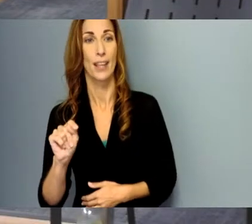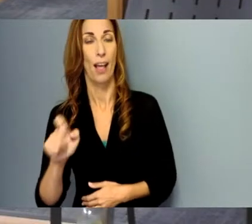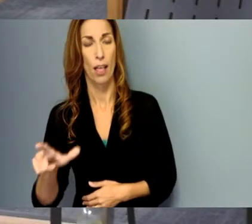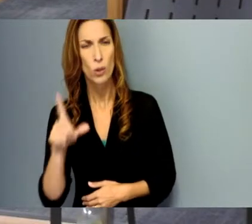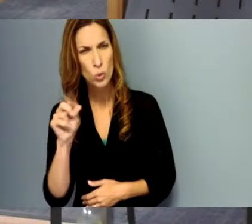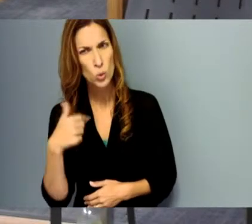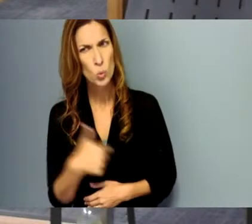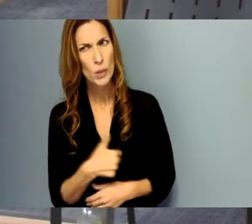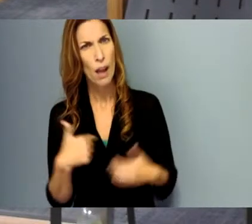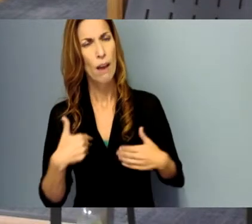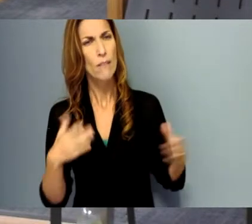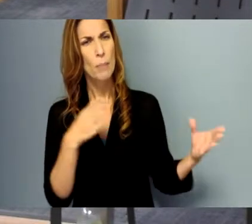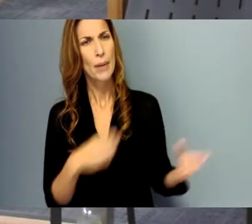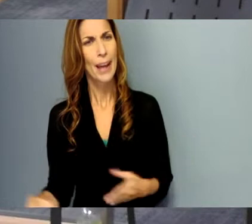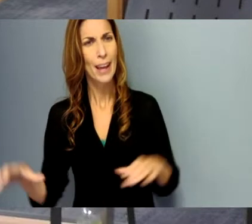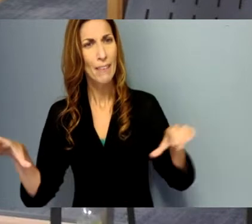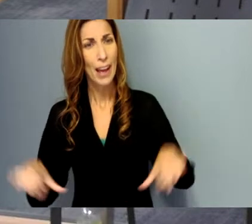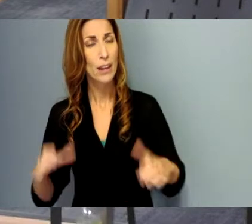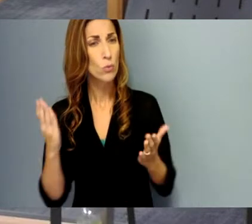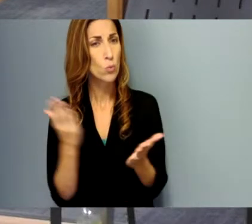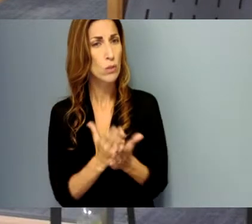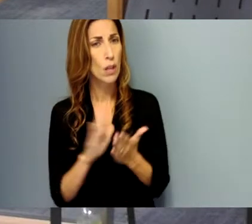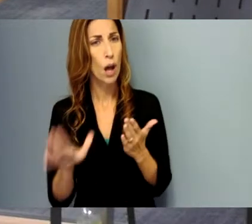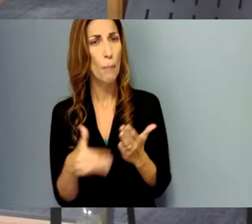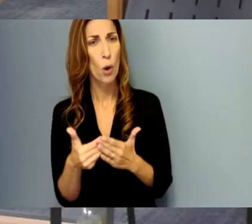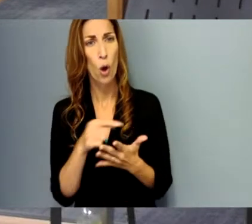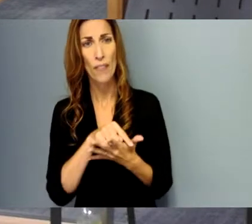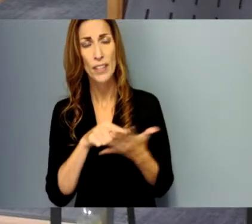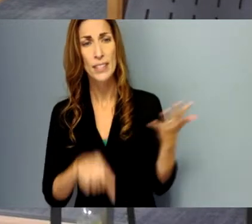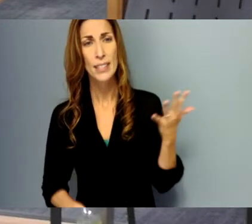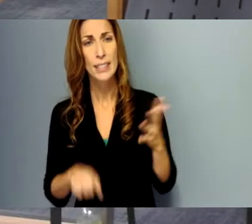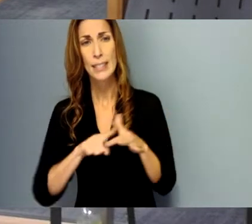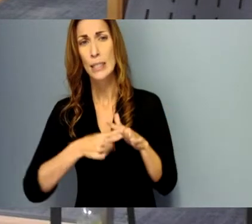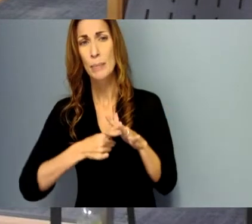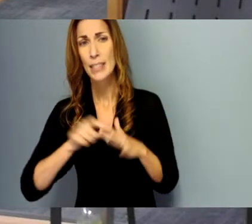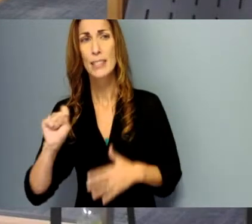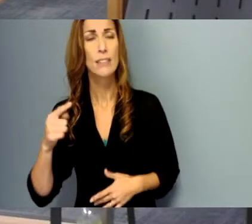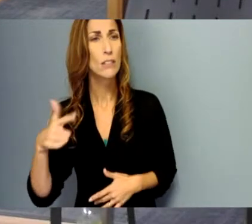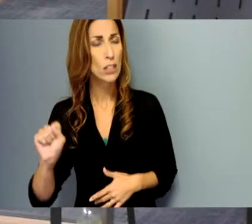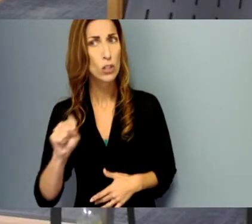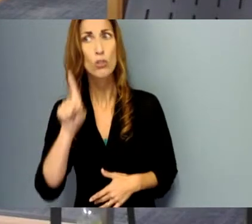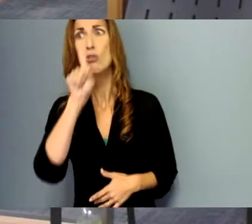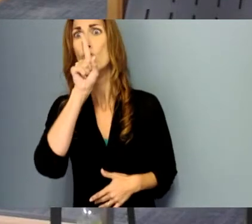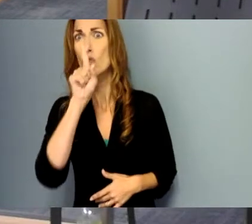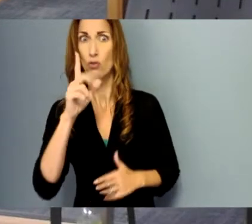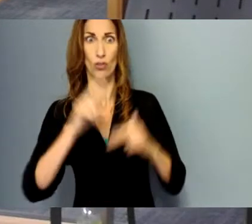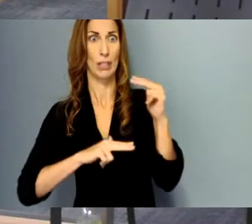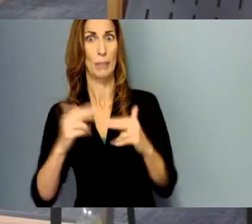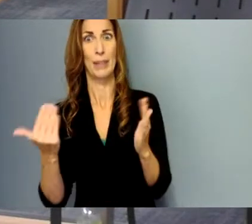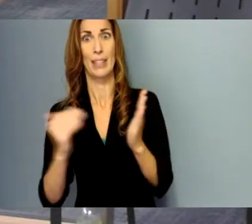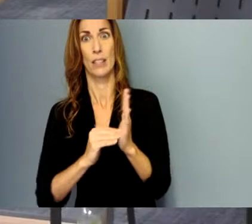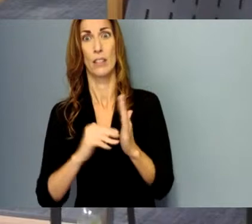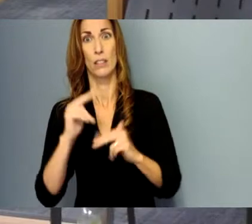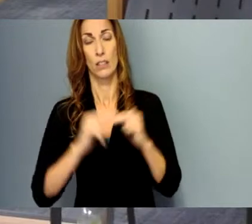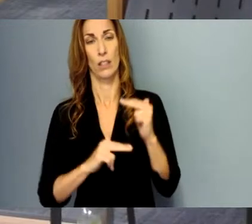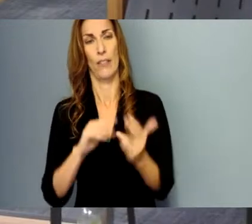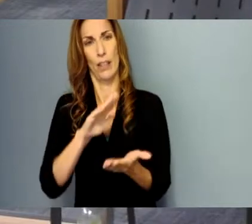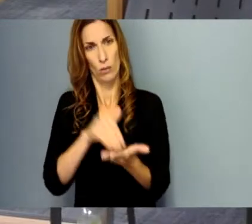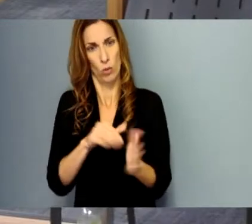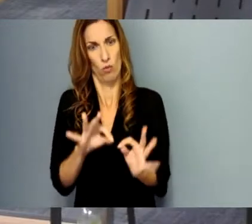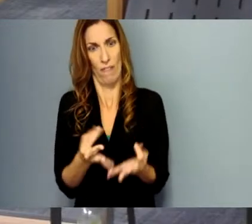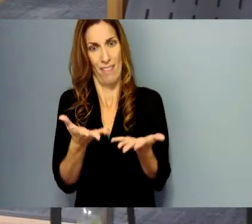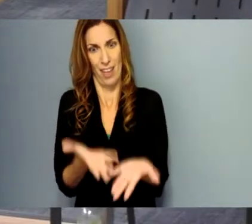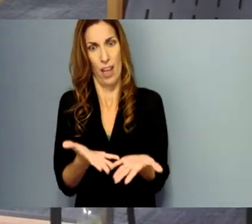plan of action to stop all this in the beginning stages, like rebuilding the nuclear family? It's